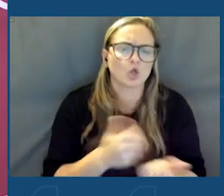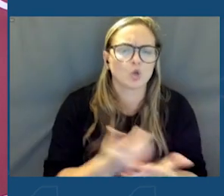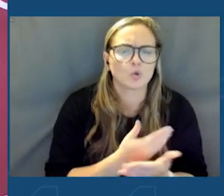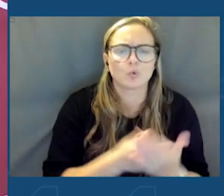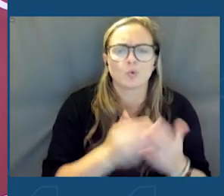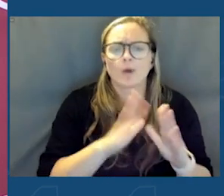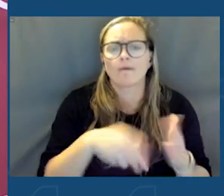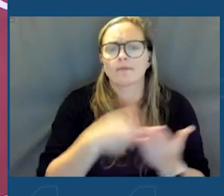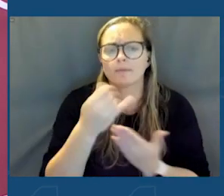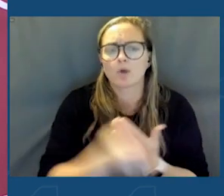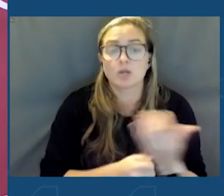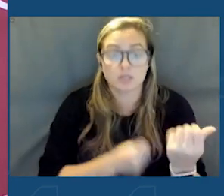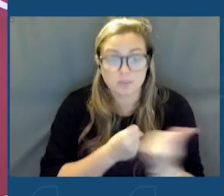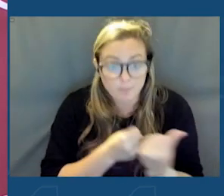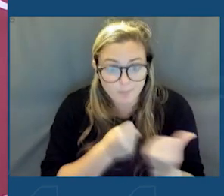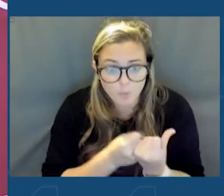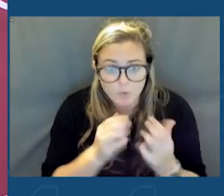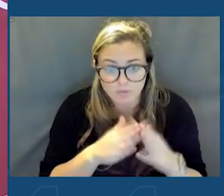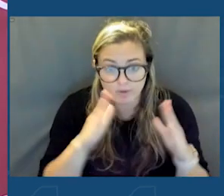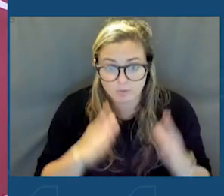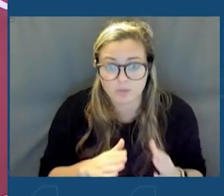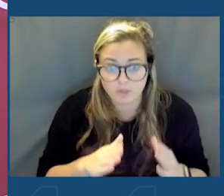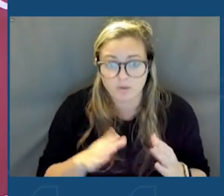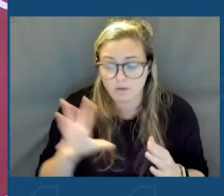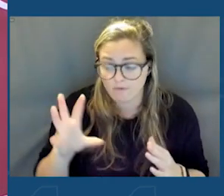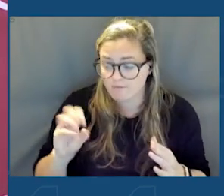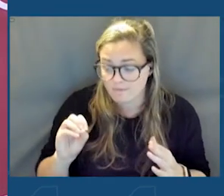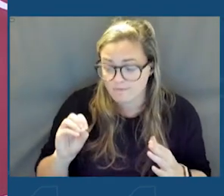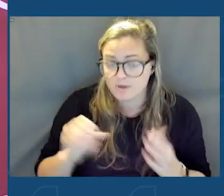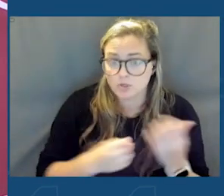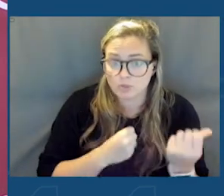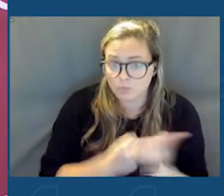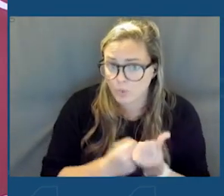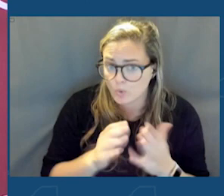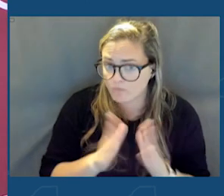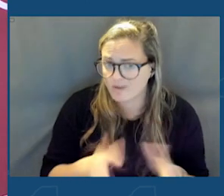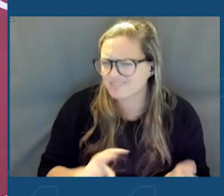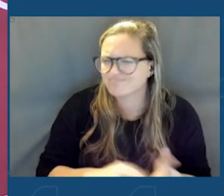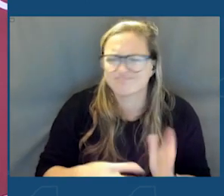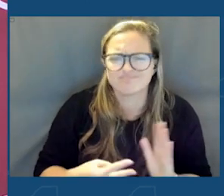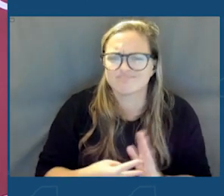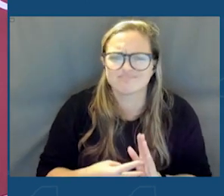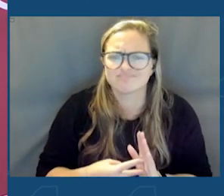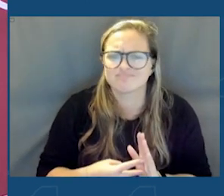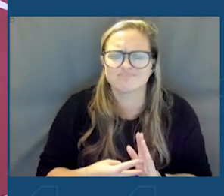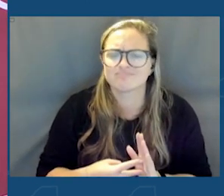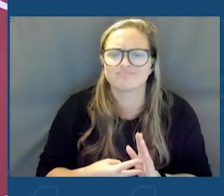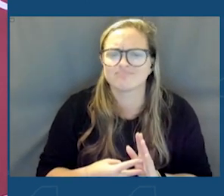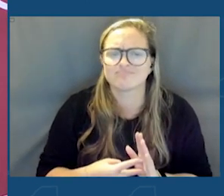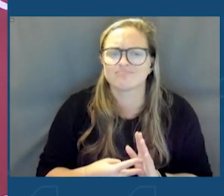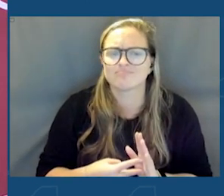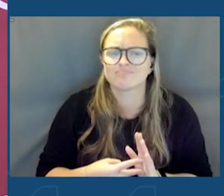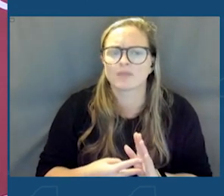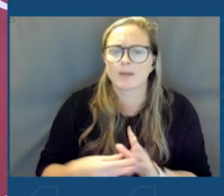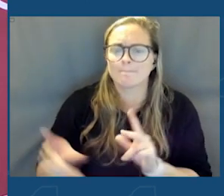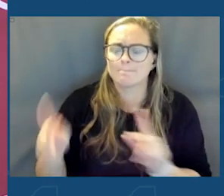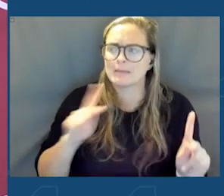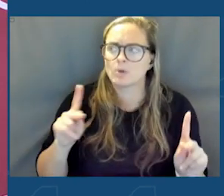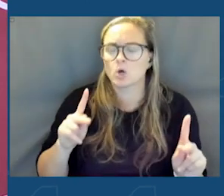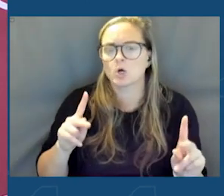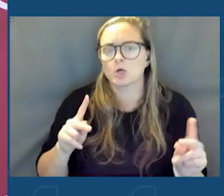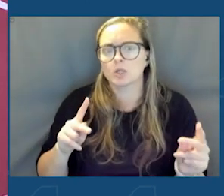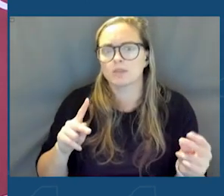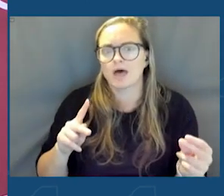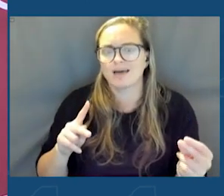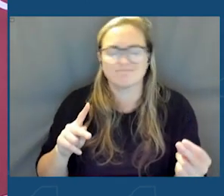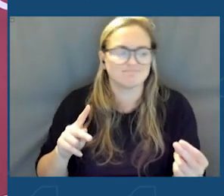and supportive housing, over 50 supportive housing. And what's supportive housing? It just helps people who've been knocked down. They need a little